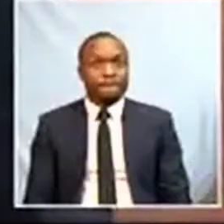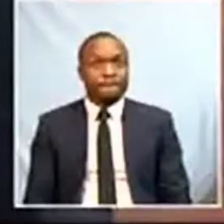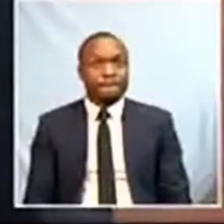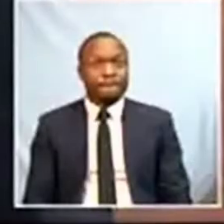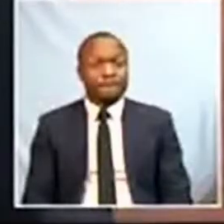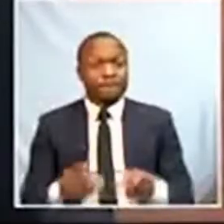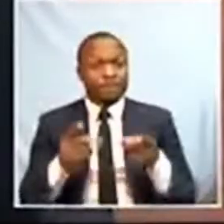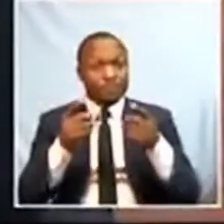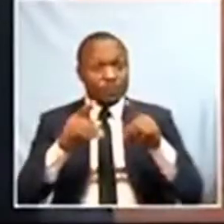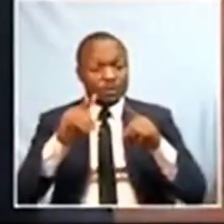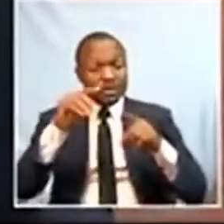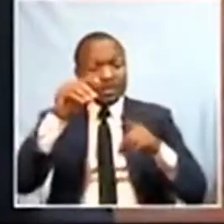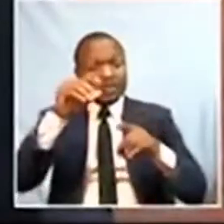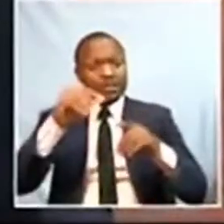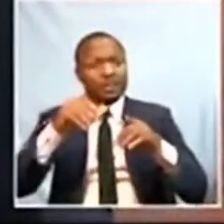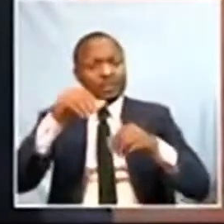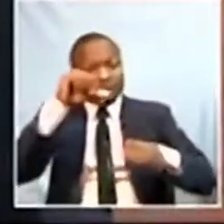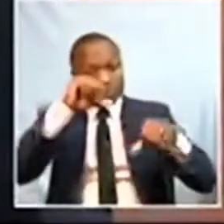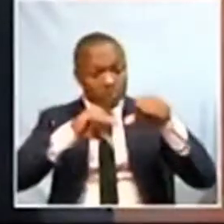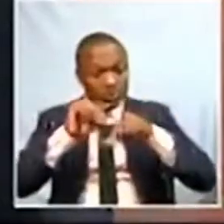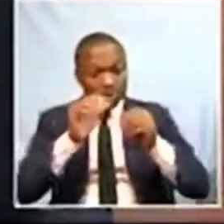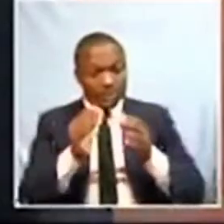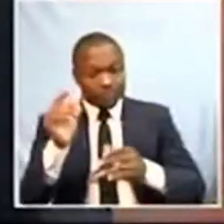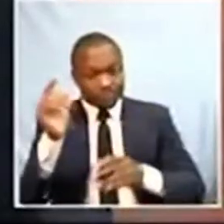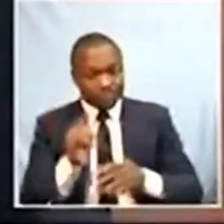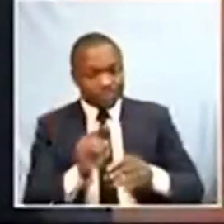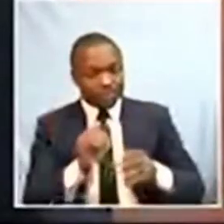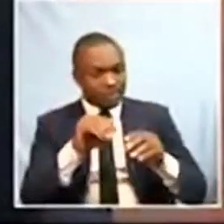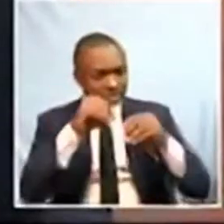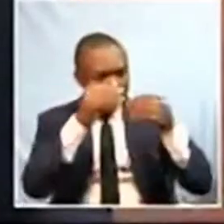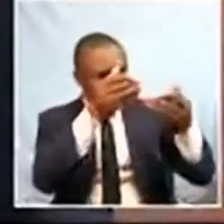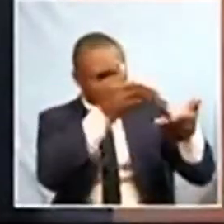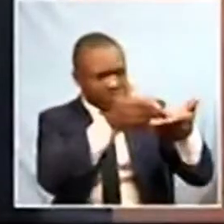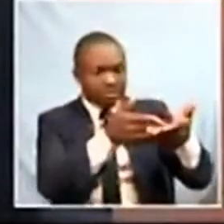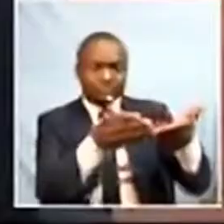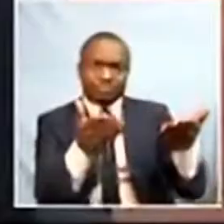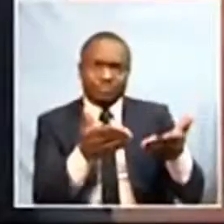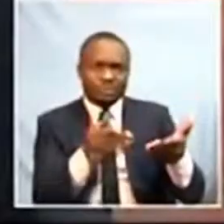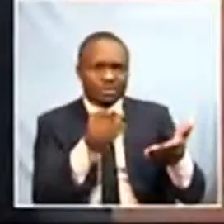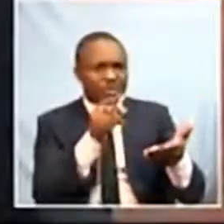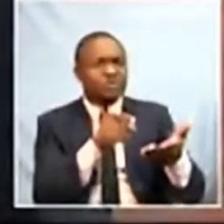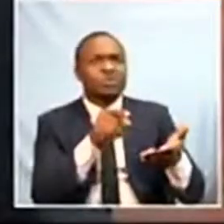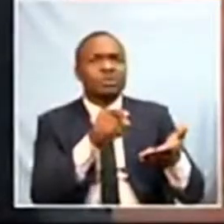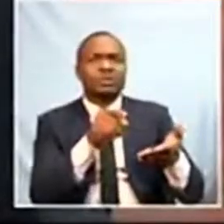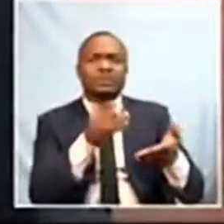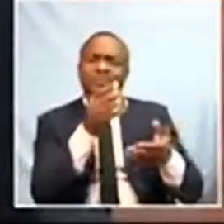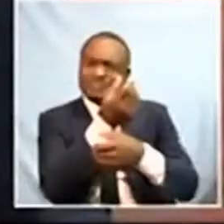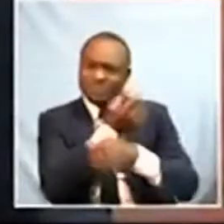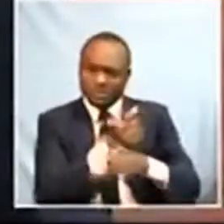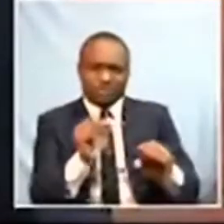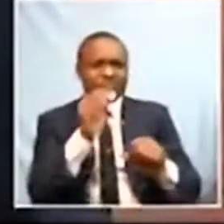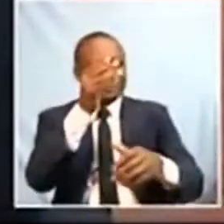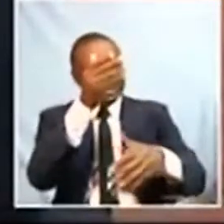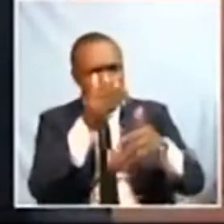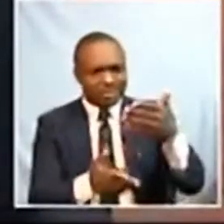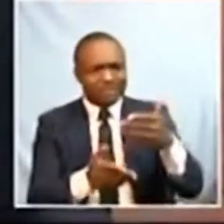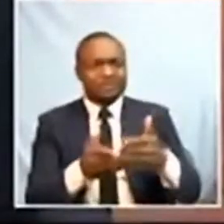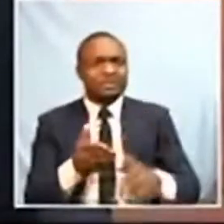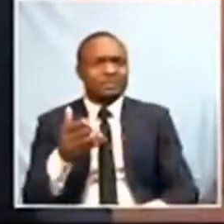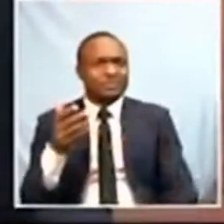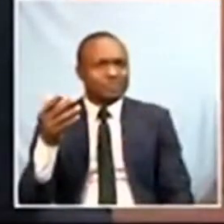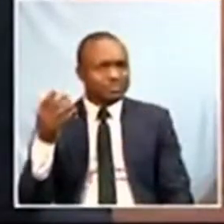external auditors came, you never gave them this because you would have resolved everything back home.